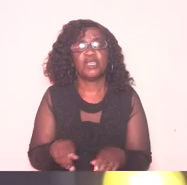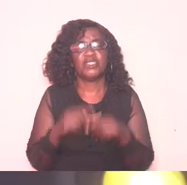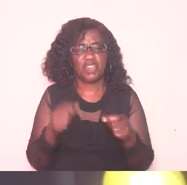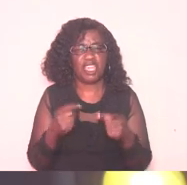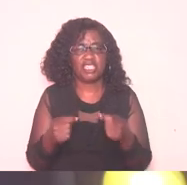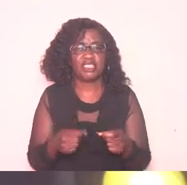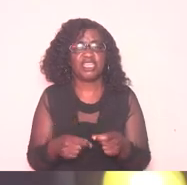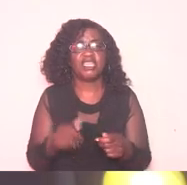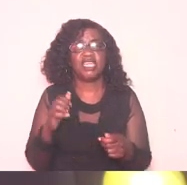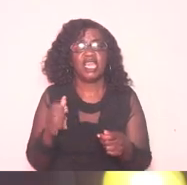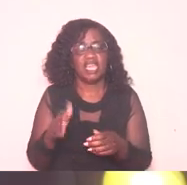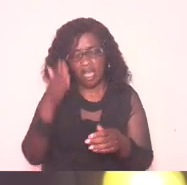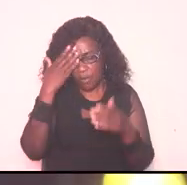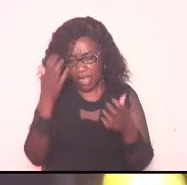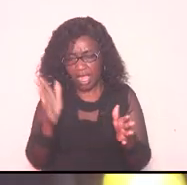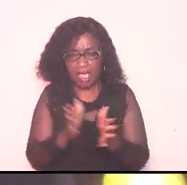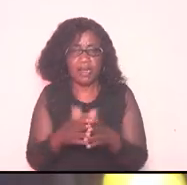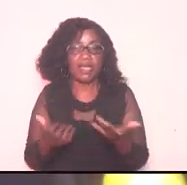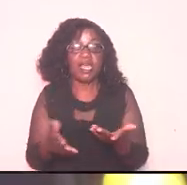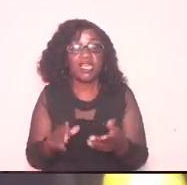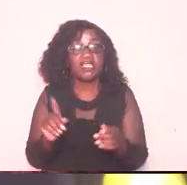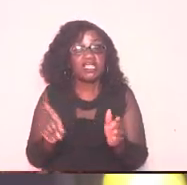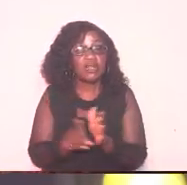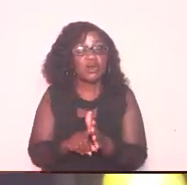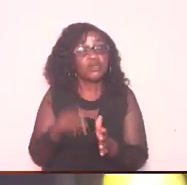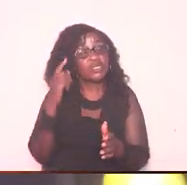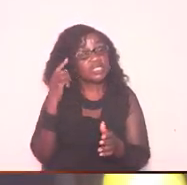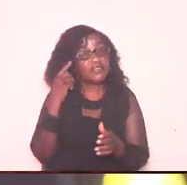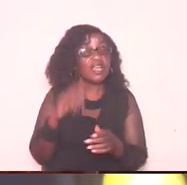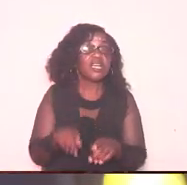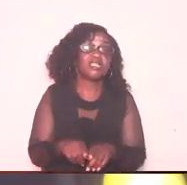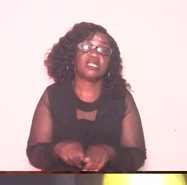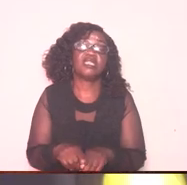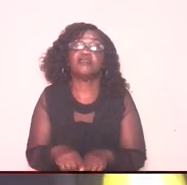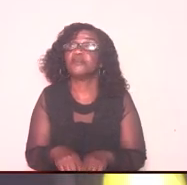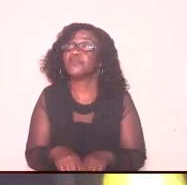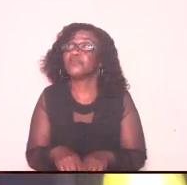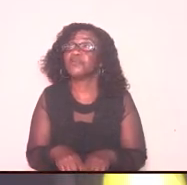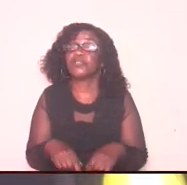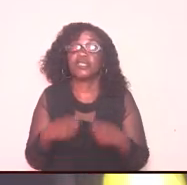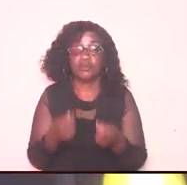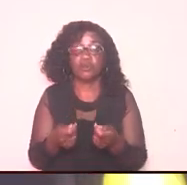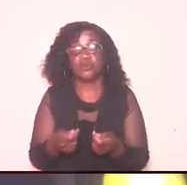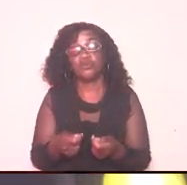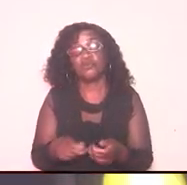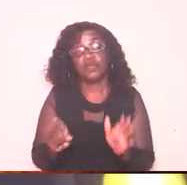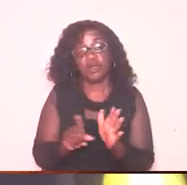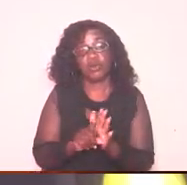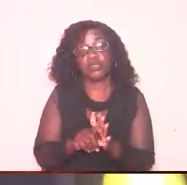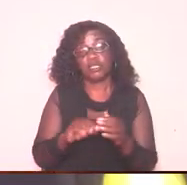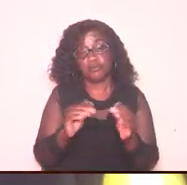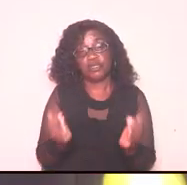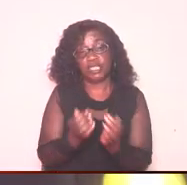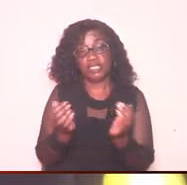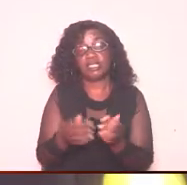stage and you are not fully aware of what you are doing, and the law recognizes that, right? But then it seeks to effect laws that are going to protect the youth, right? We're not saying that